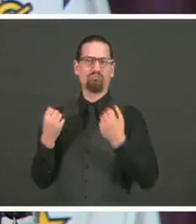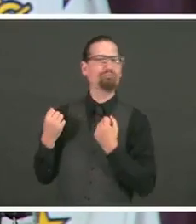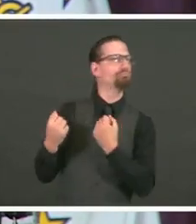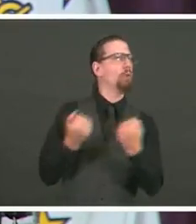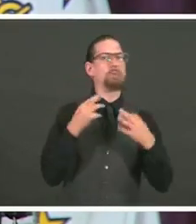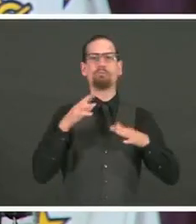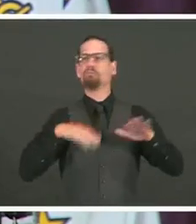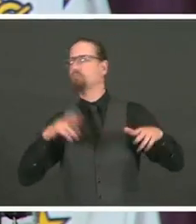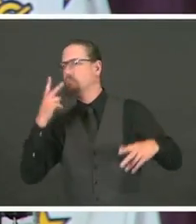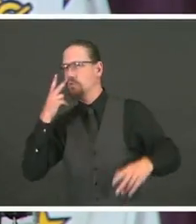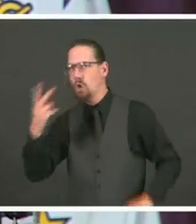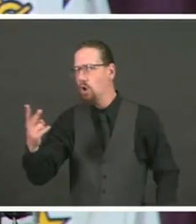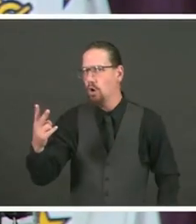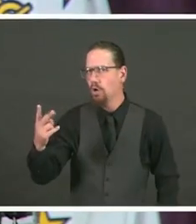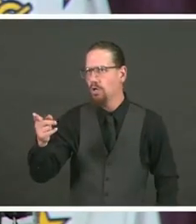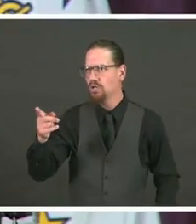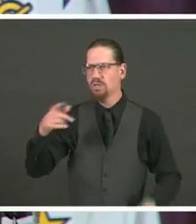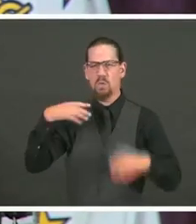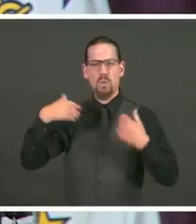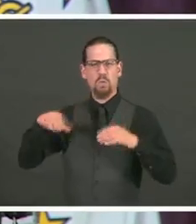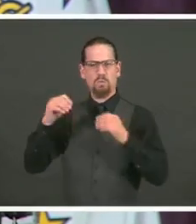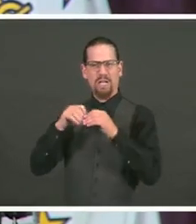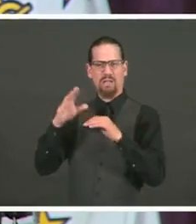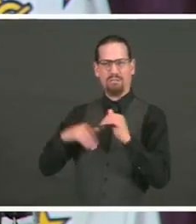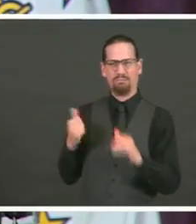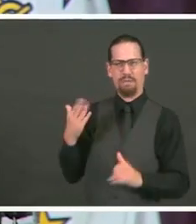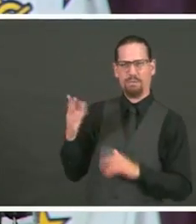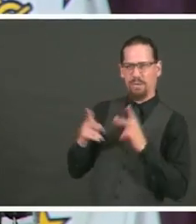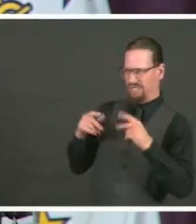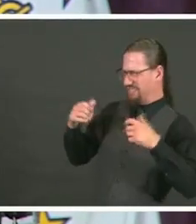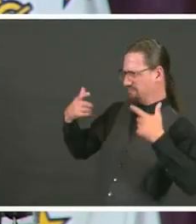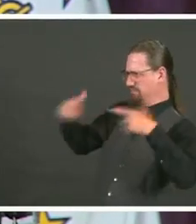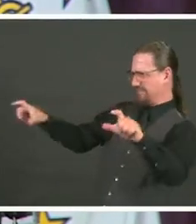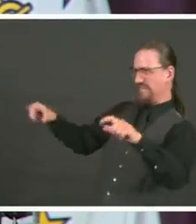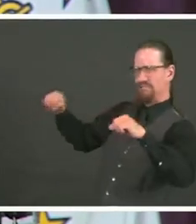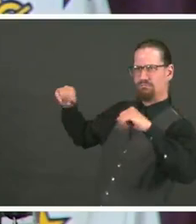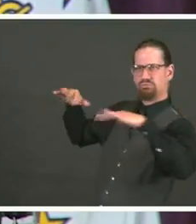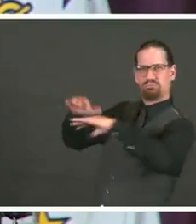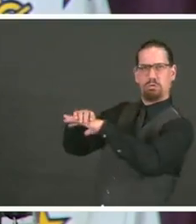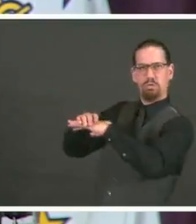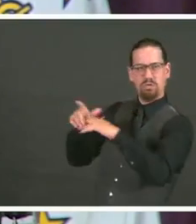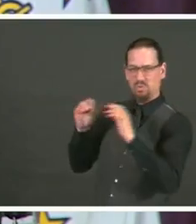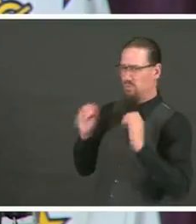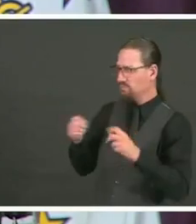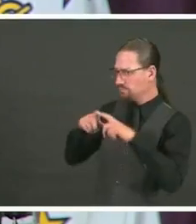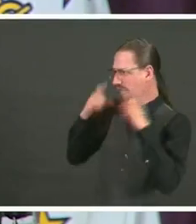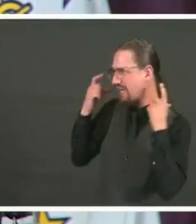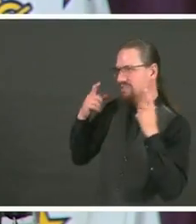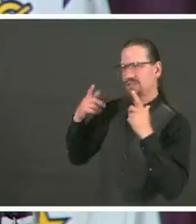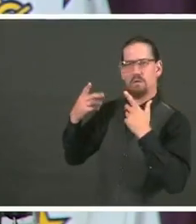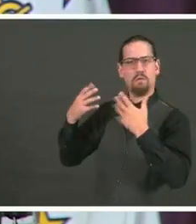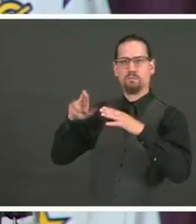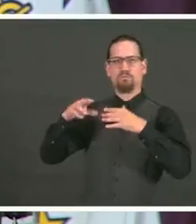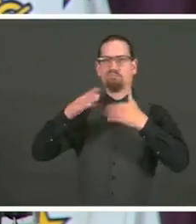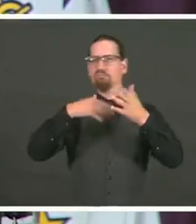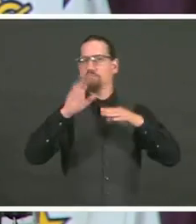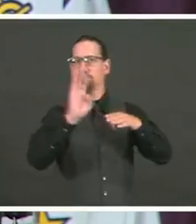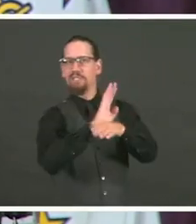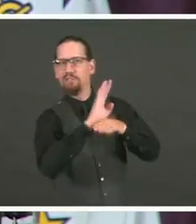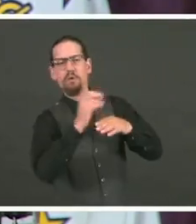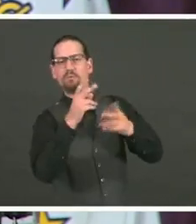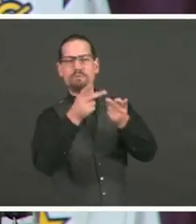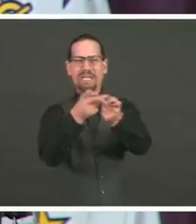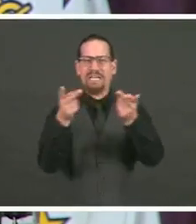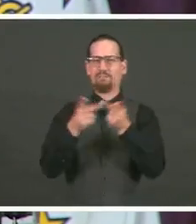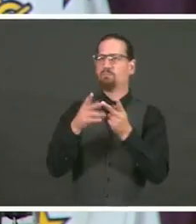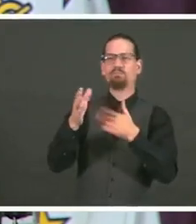too big, more than 15 people, folks don't have their mask on, people are bunched up and close to each other, I